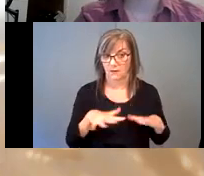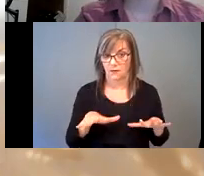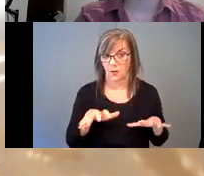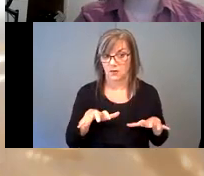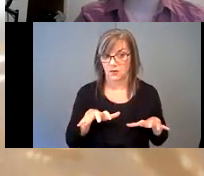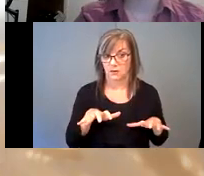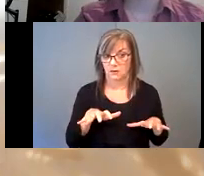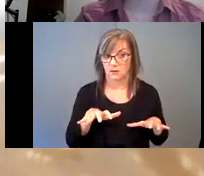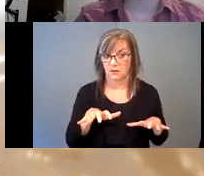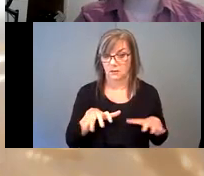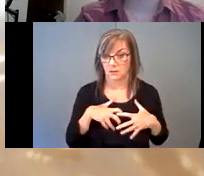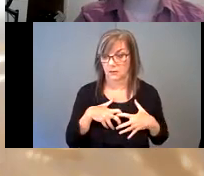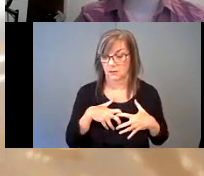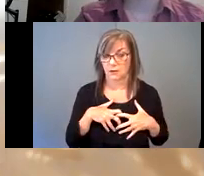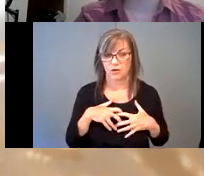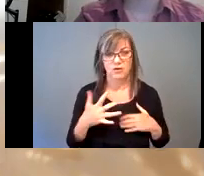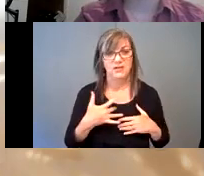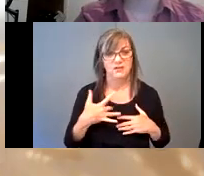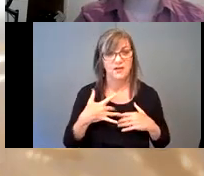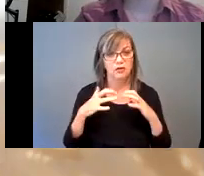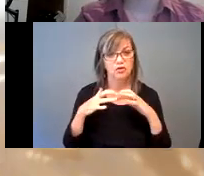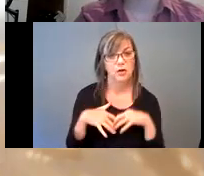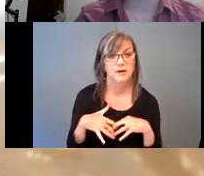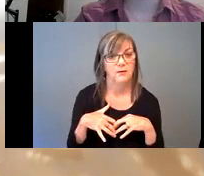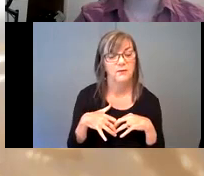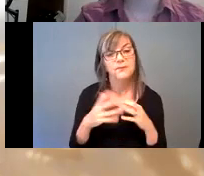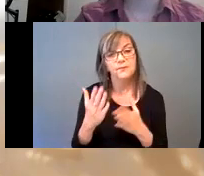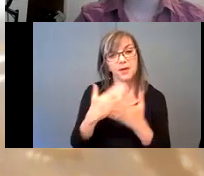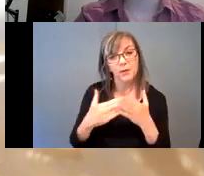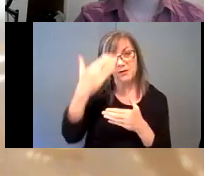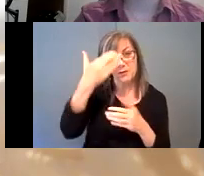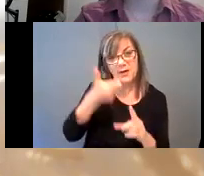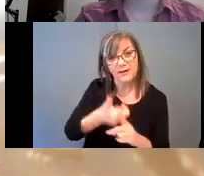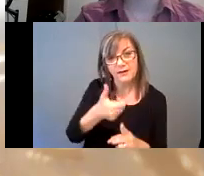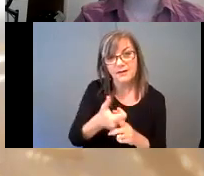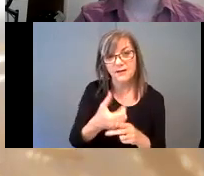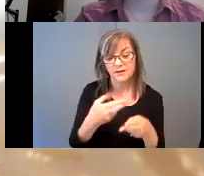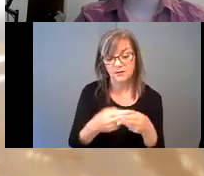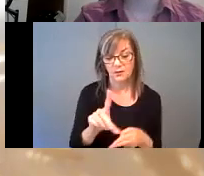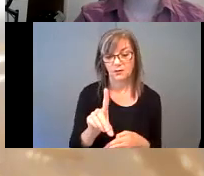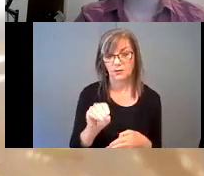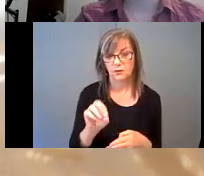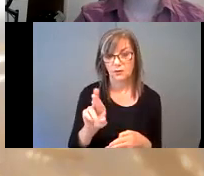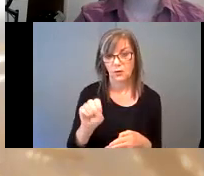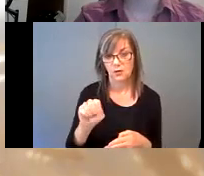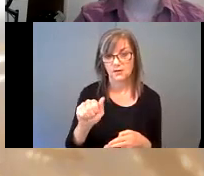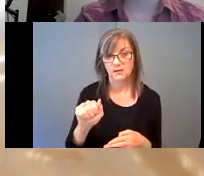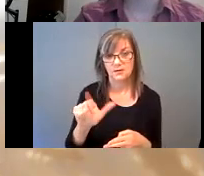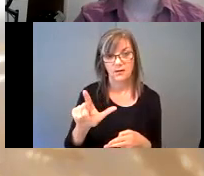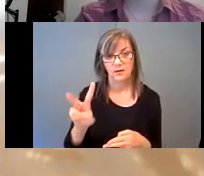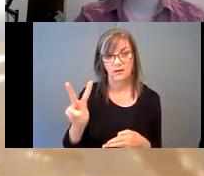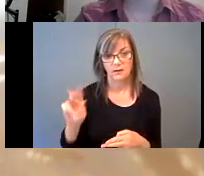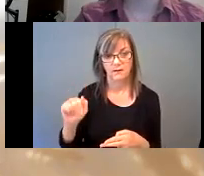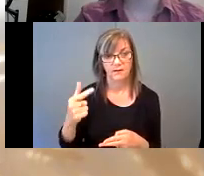all might be an indication that a certain part of our brain called the dorsal vagal nerve has taken over.